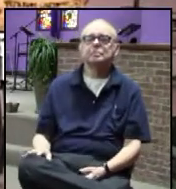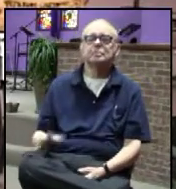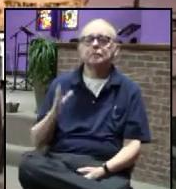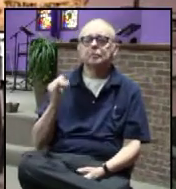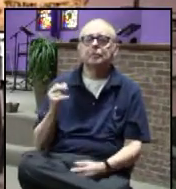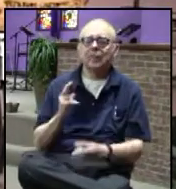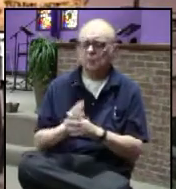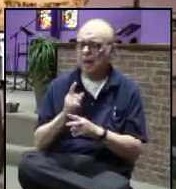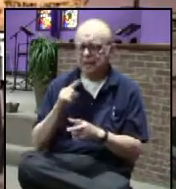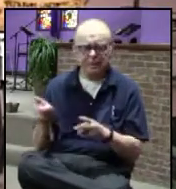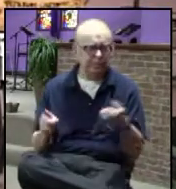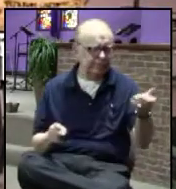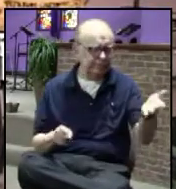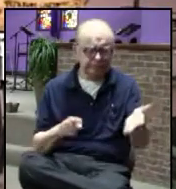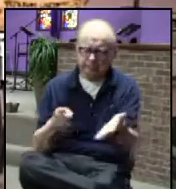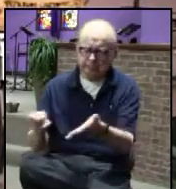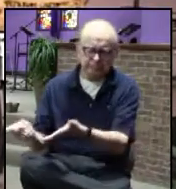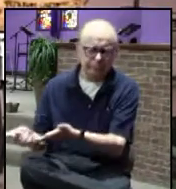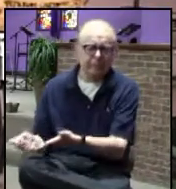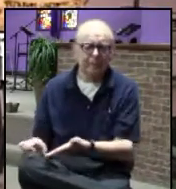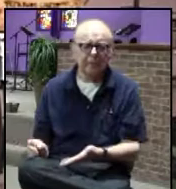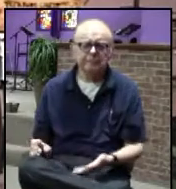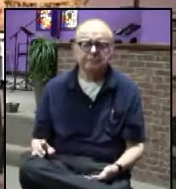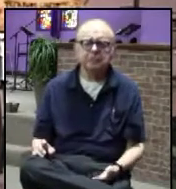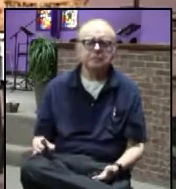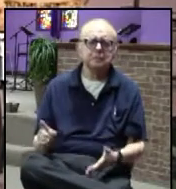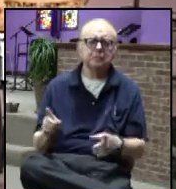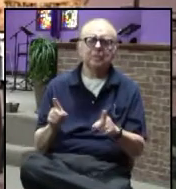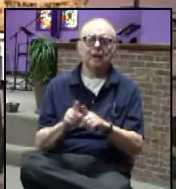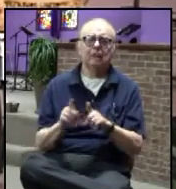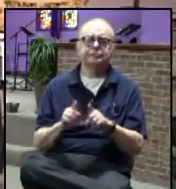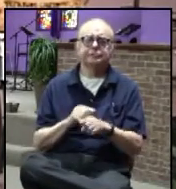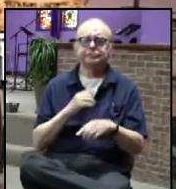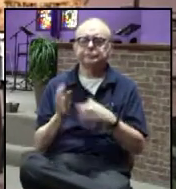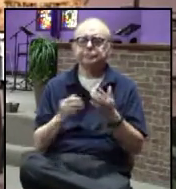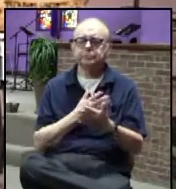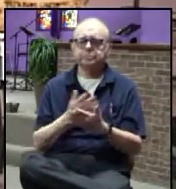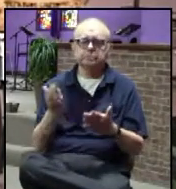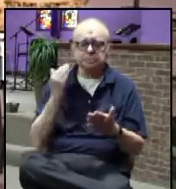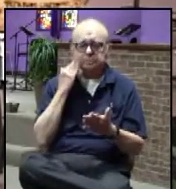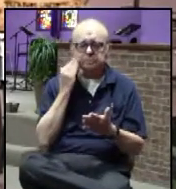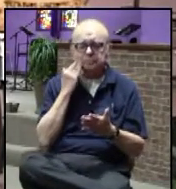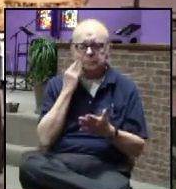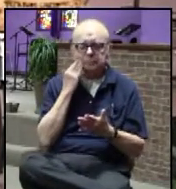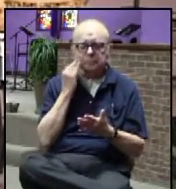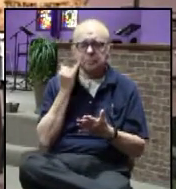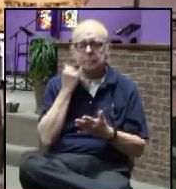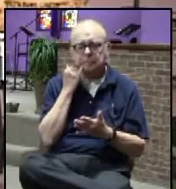Why do I keep that? It's like the next thing you know, you're calling